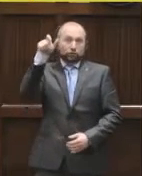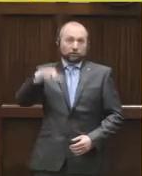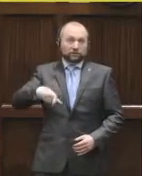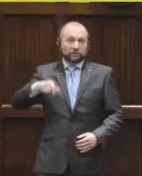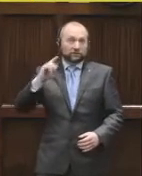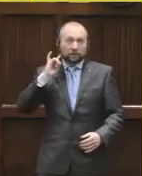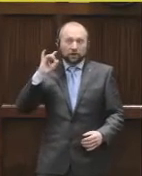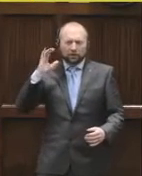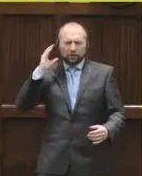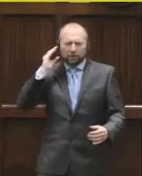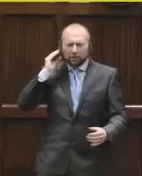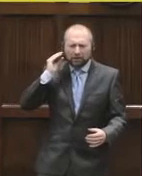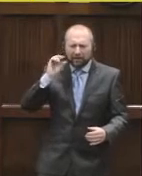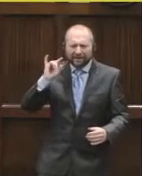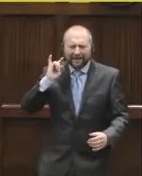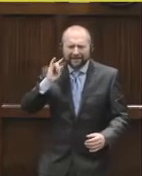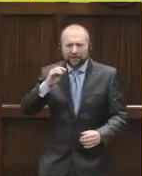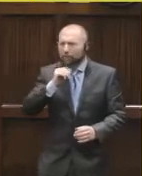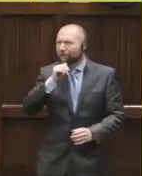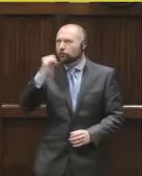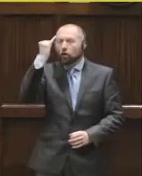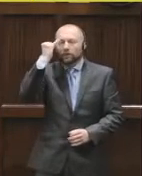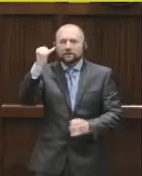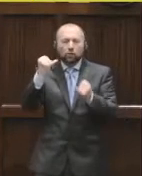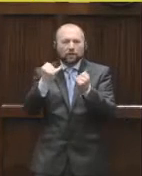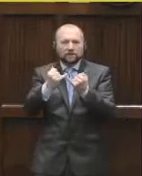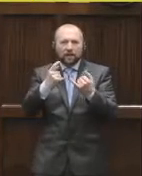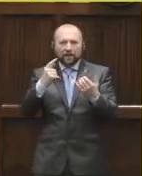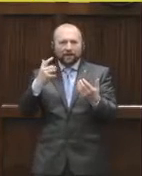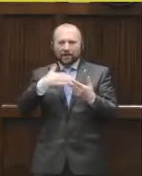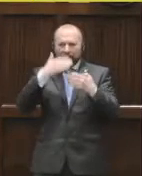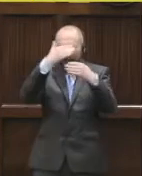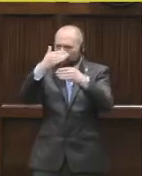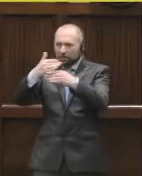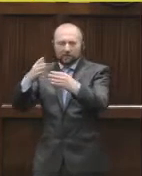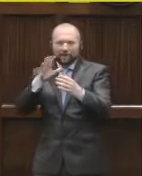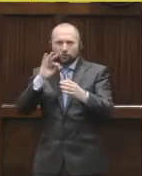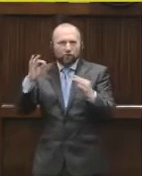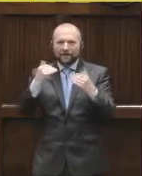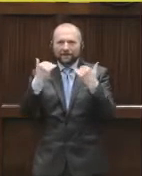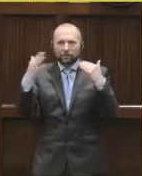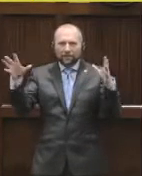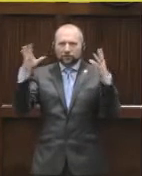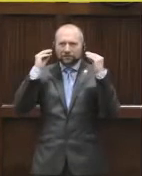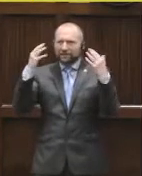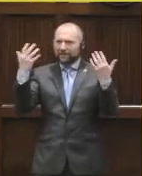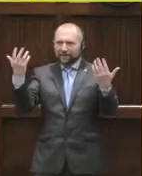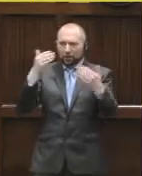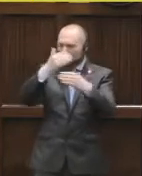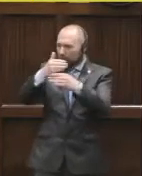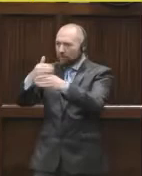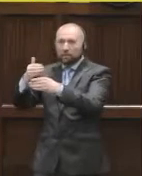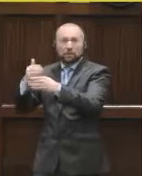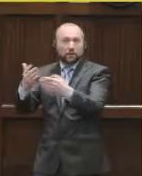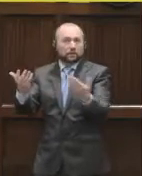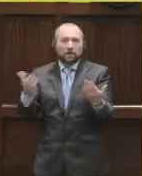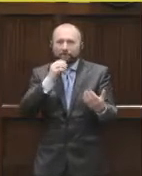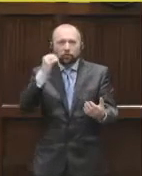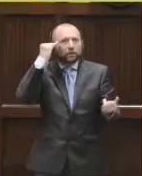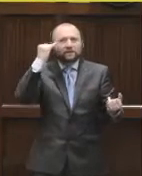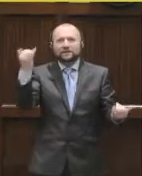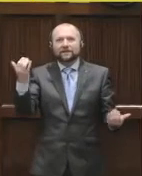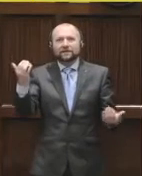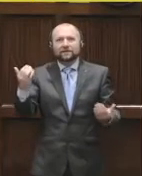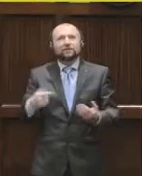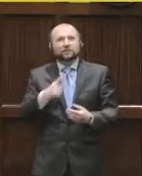but we have no idea what it's like to be unable to receive and exchange, words as well. So to thank